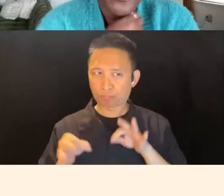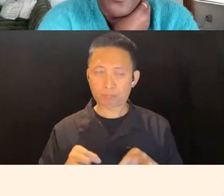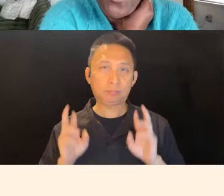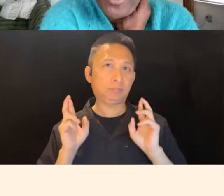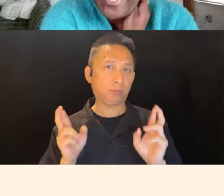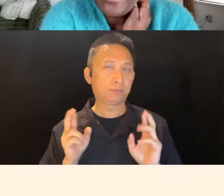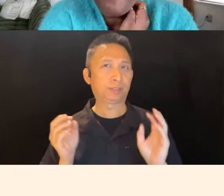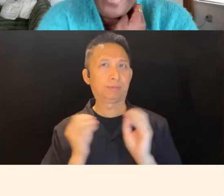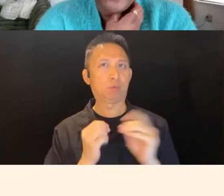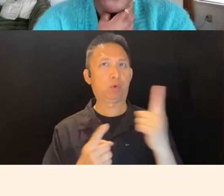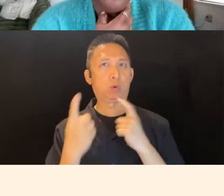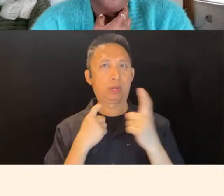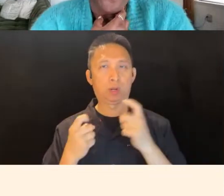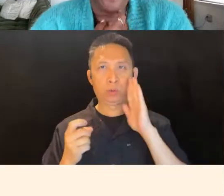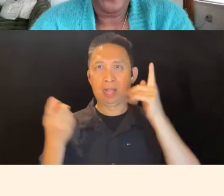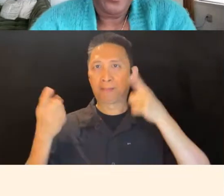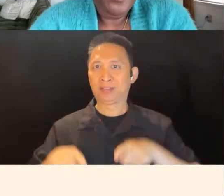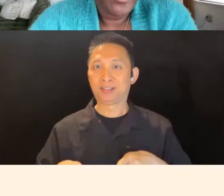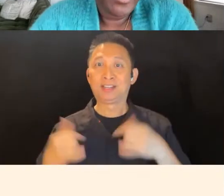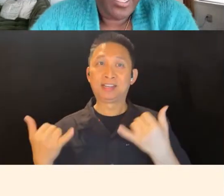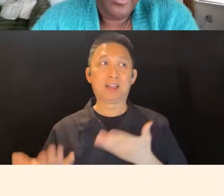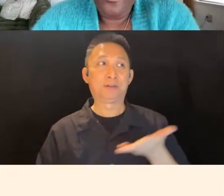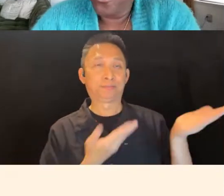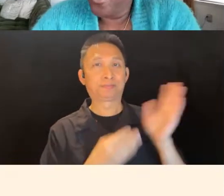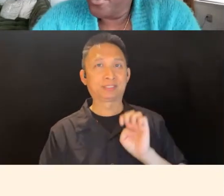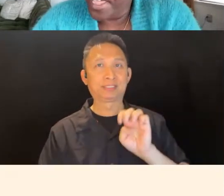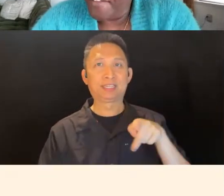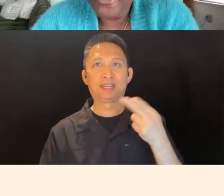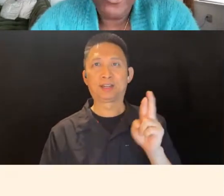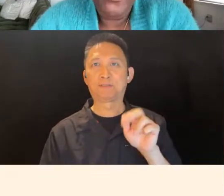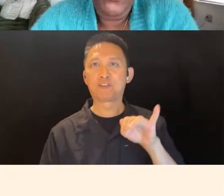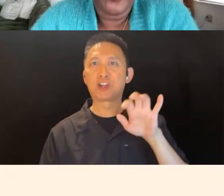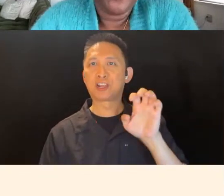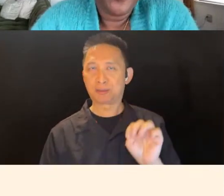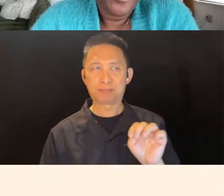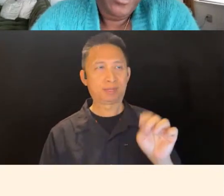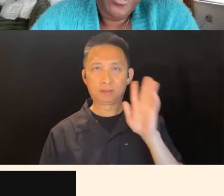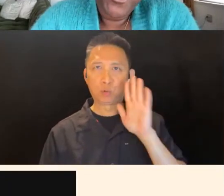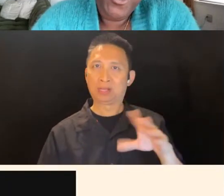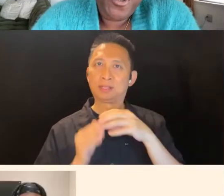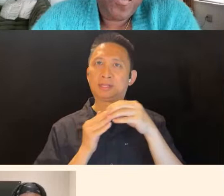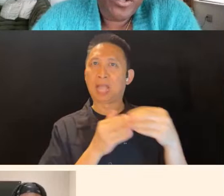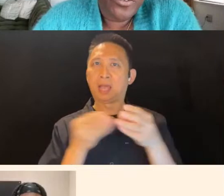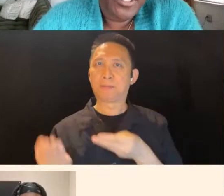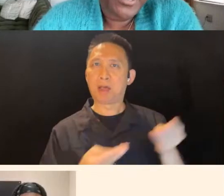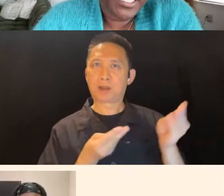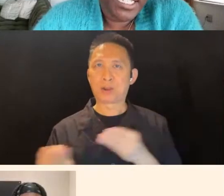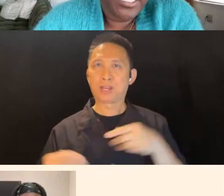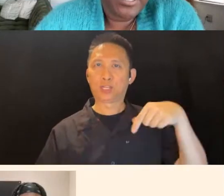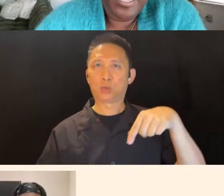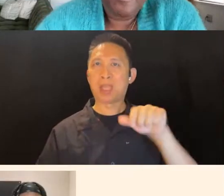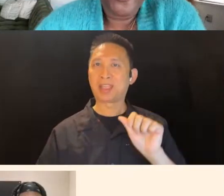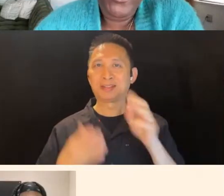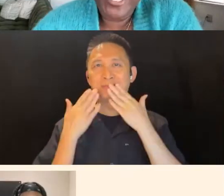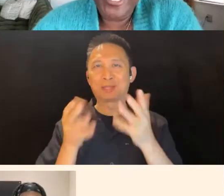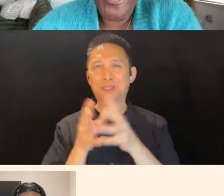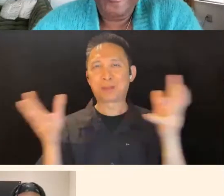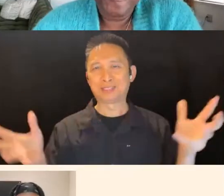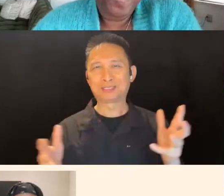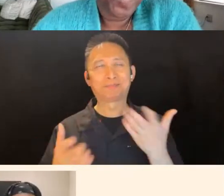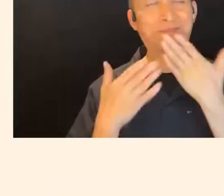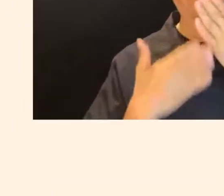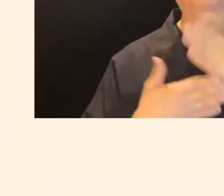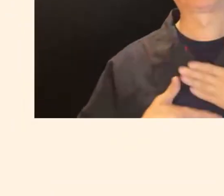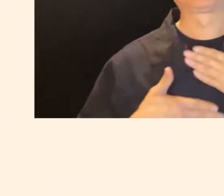And I'm going to hand it back to Ephraim to guide us through the conversation. Thank you so much for your attention. I appreciate